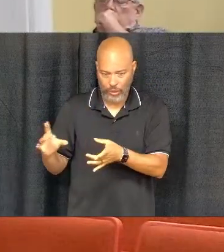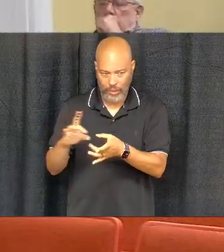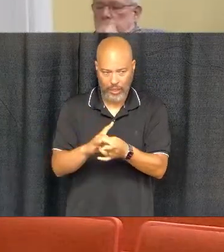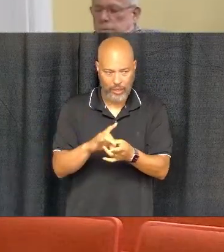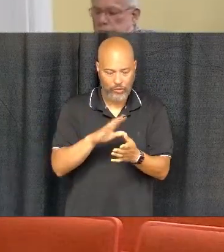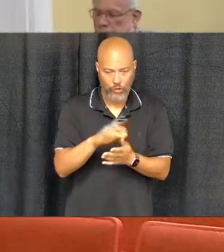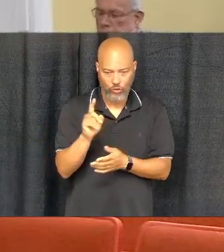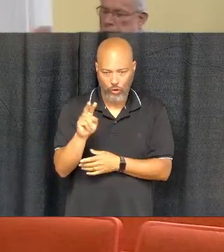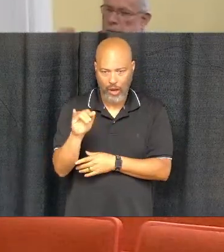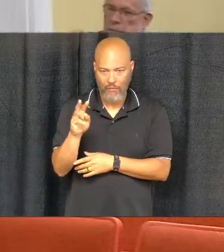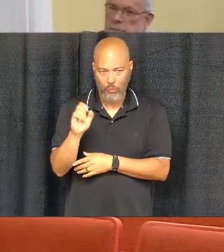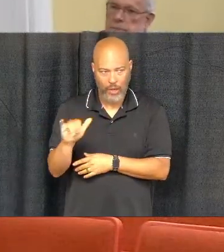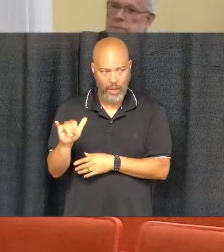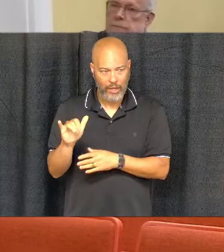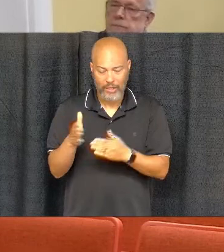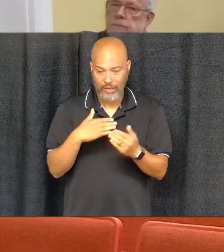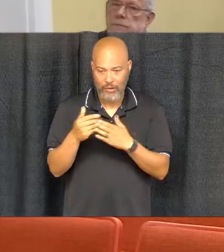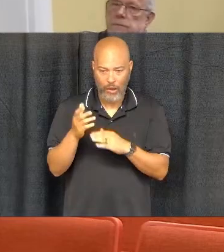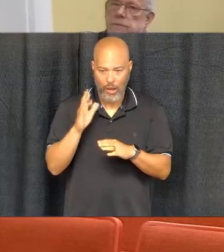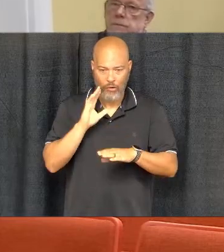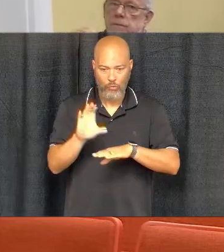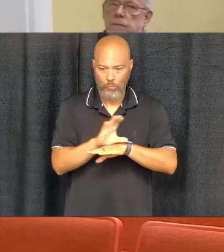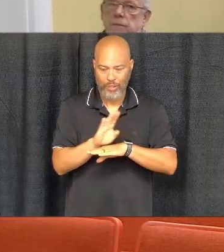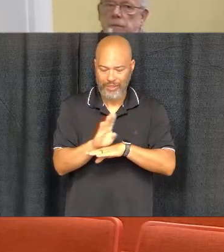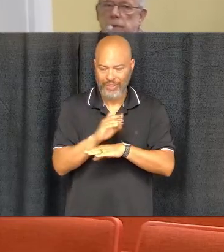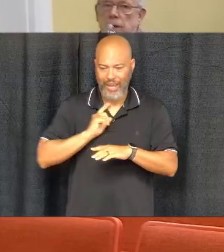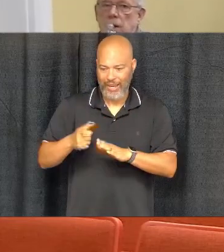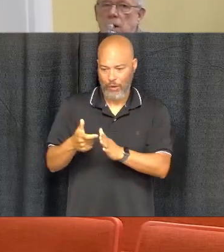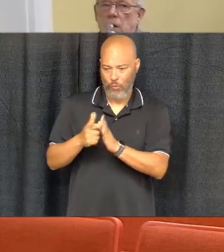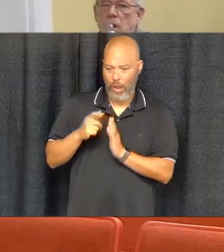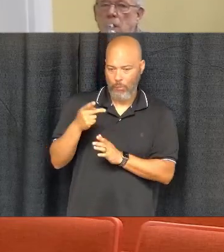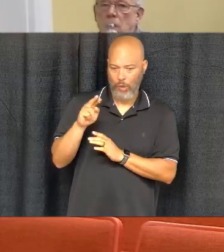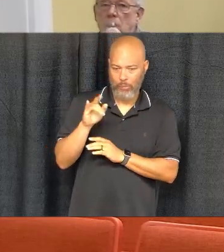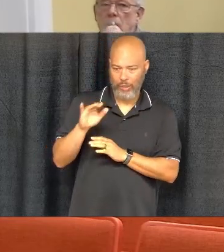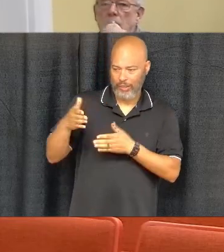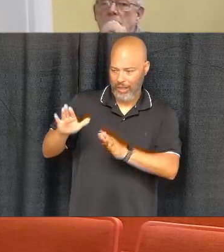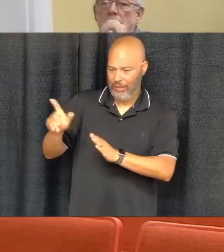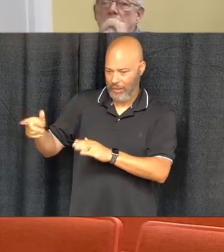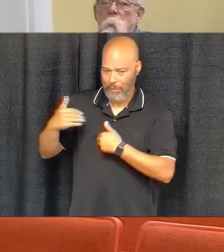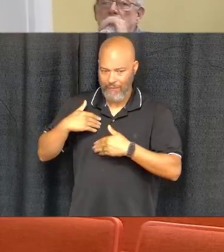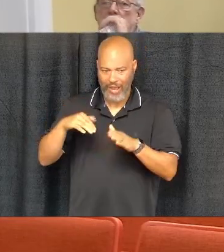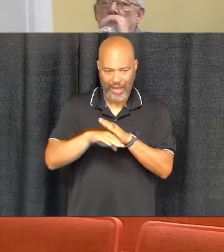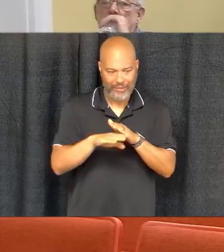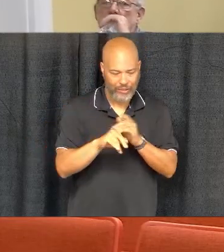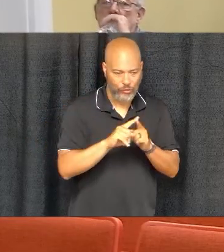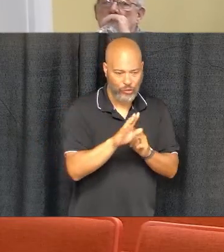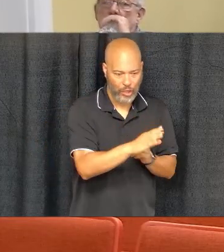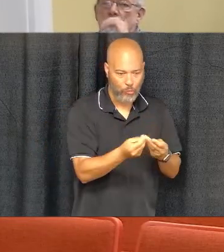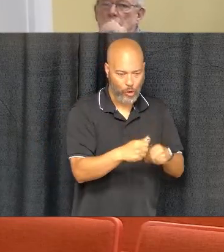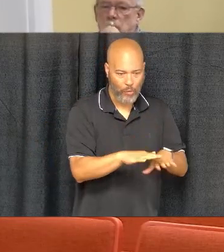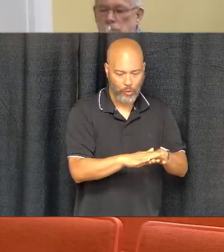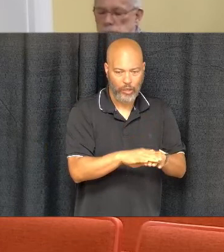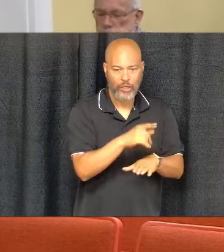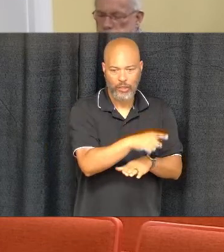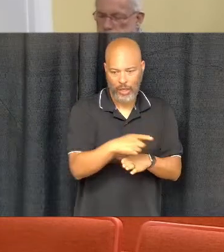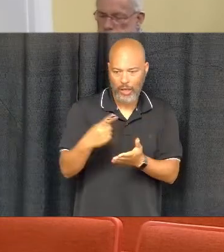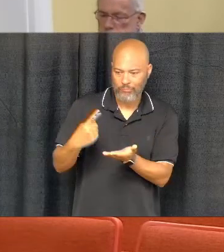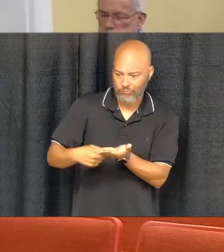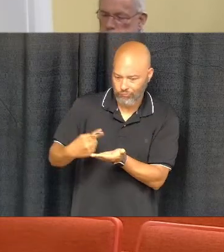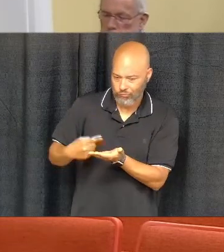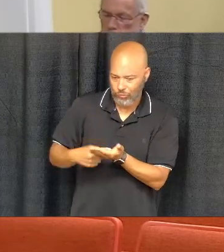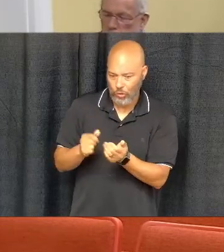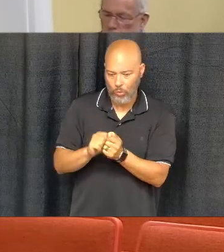driveway. Same thing, even though it's commercial, I can't require Publix to make them have access. They are in talks with the owners of